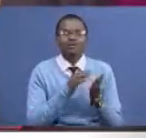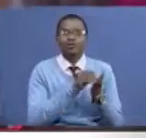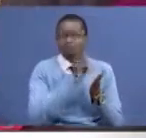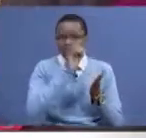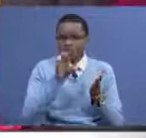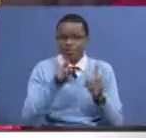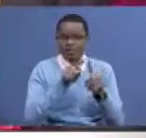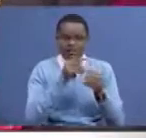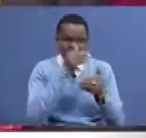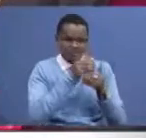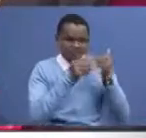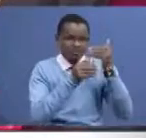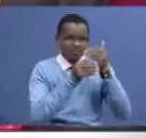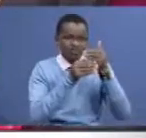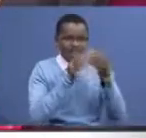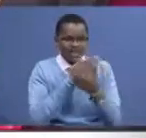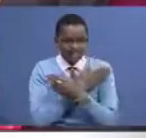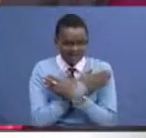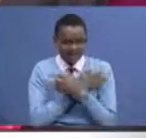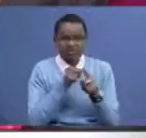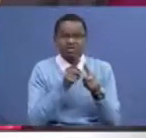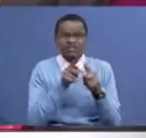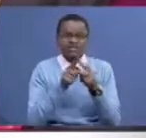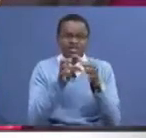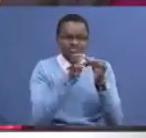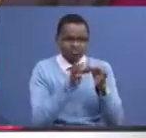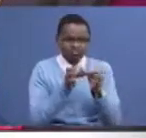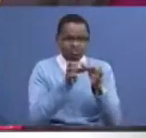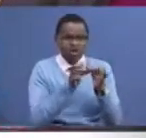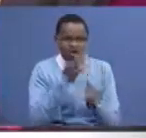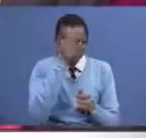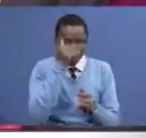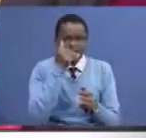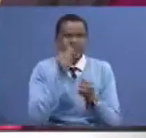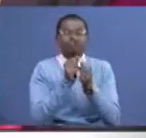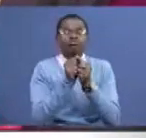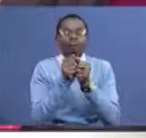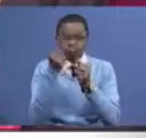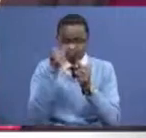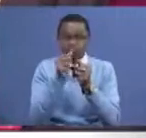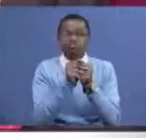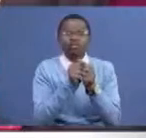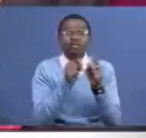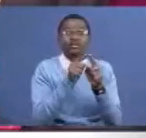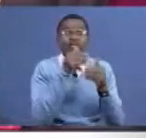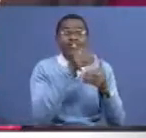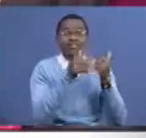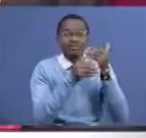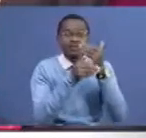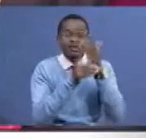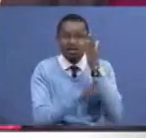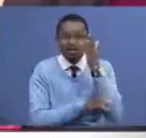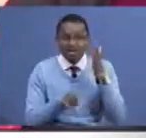tuondoe na tujenge daraja ya urafiki na undugu na umoja, ili kwa pamoja tuungane na tujenge